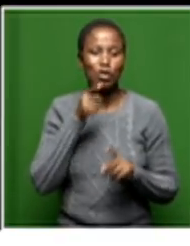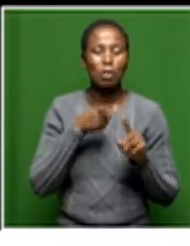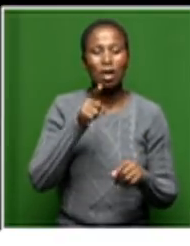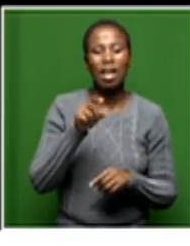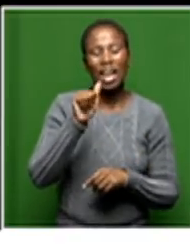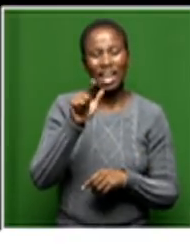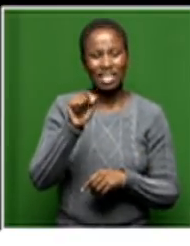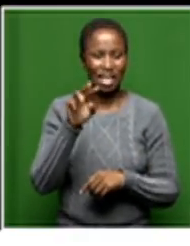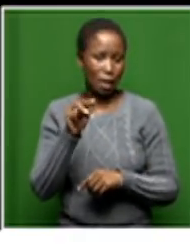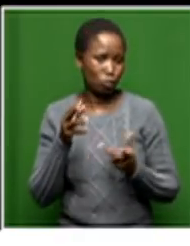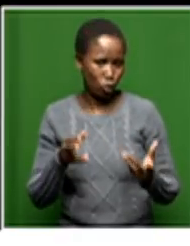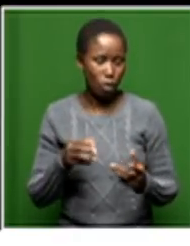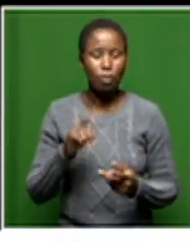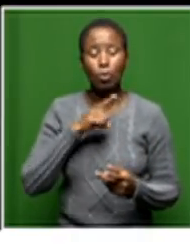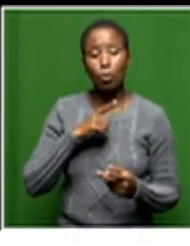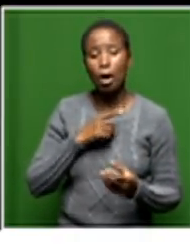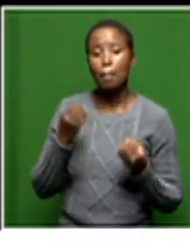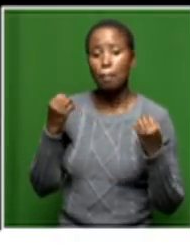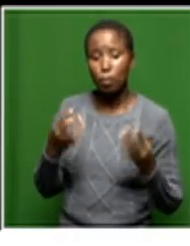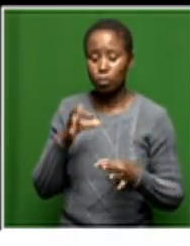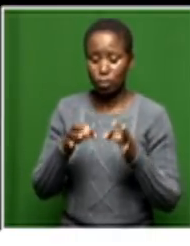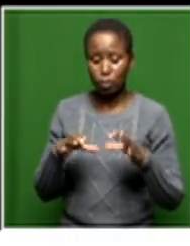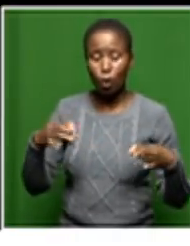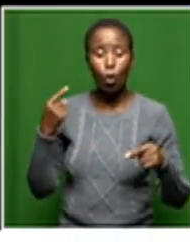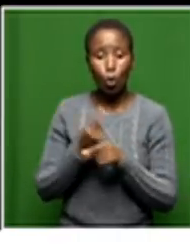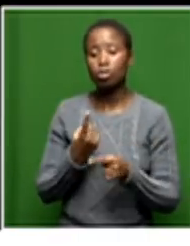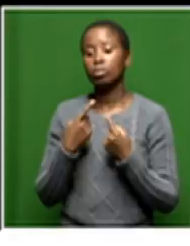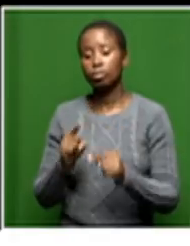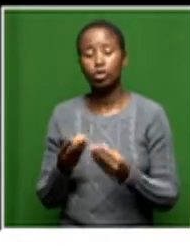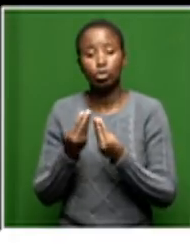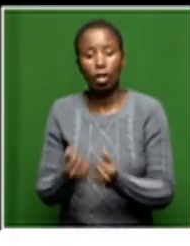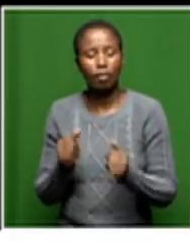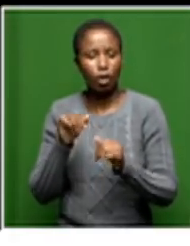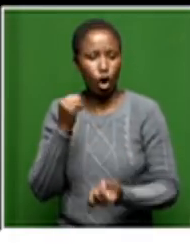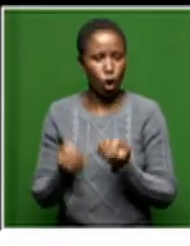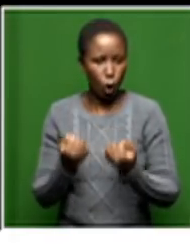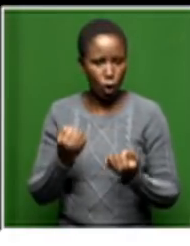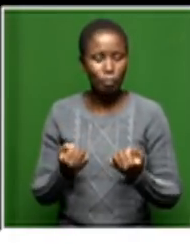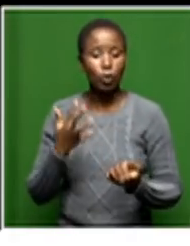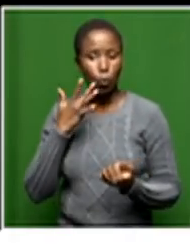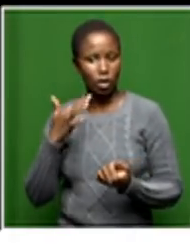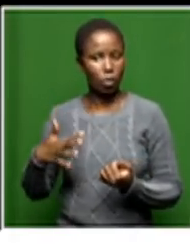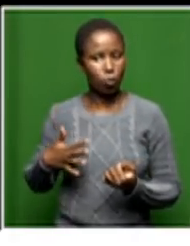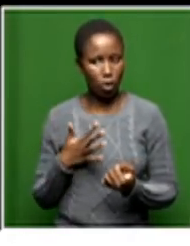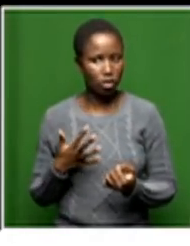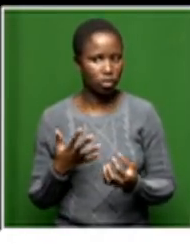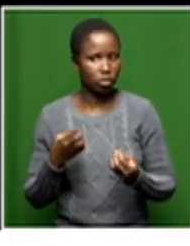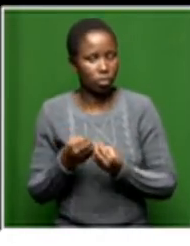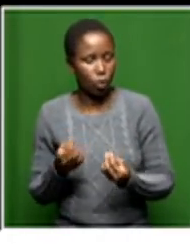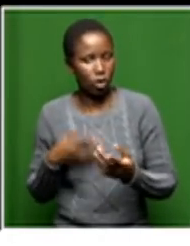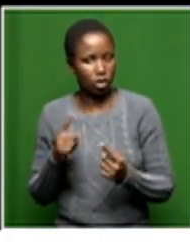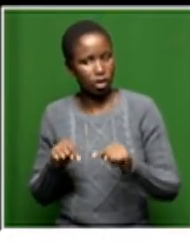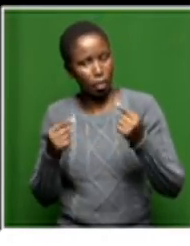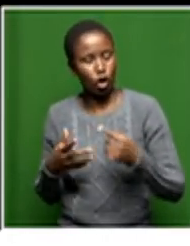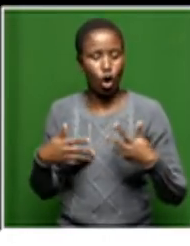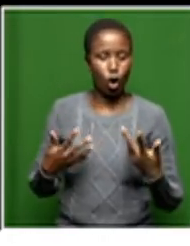the smaller parties always resort to courts if they want to have things done, want to have a certain motion debated